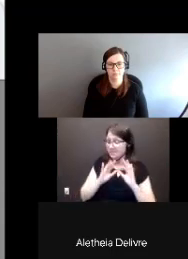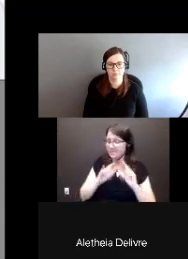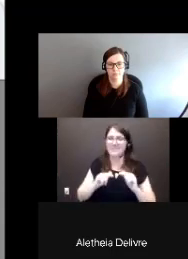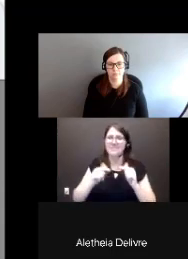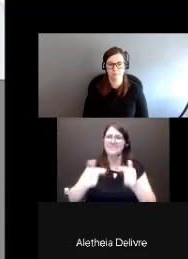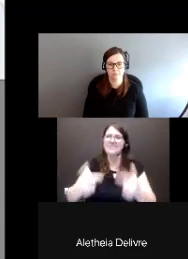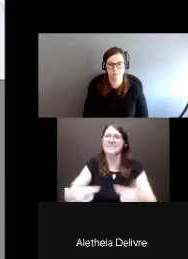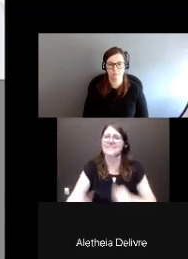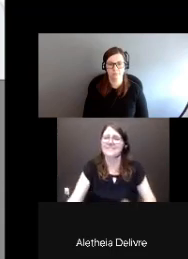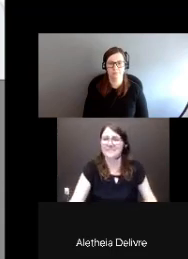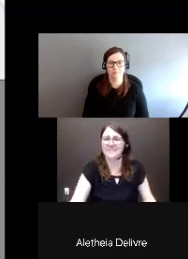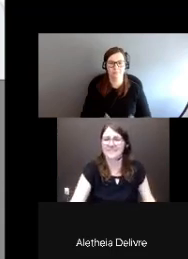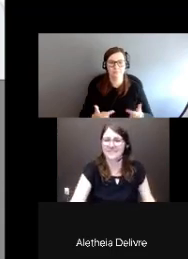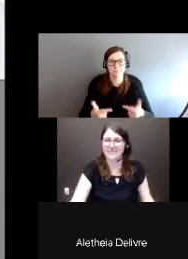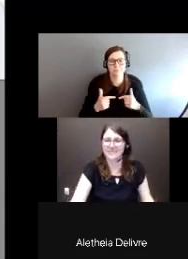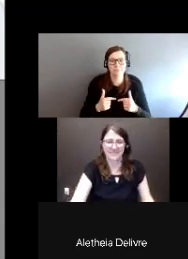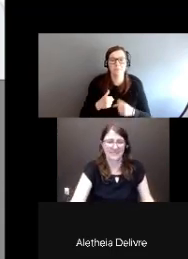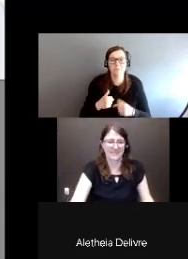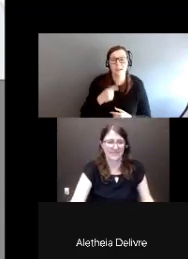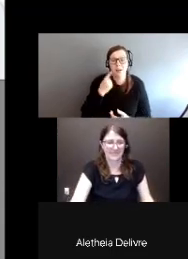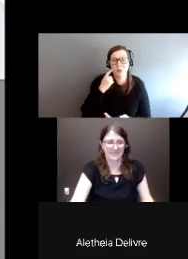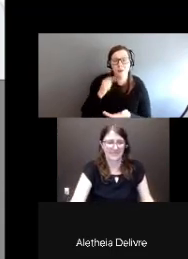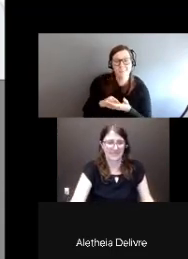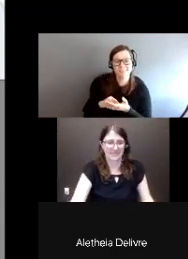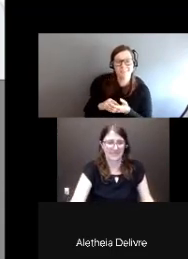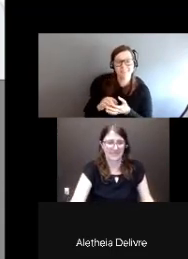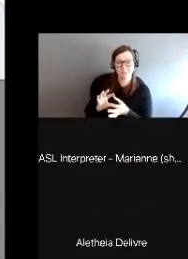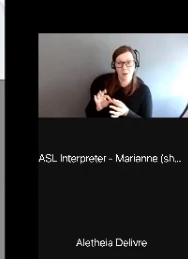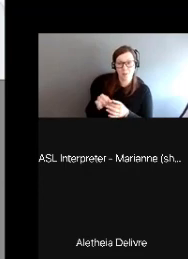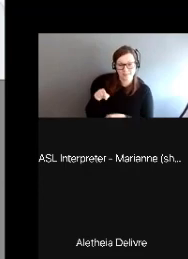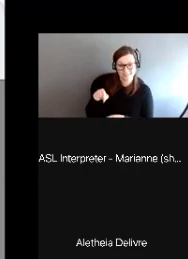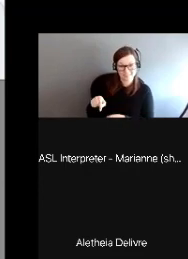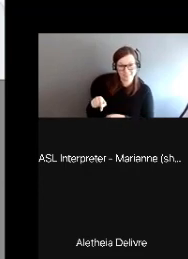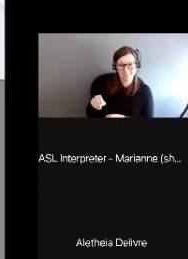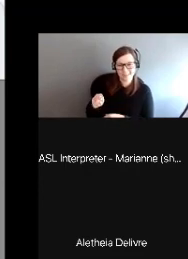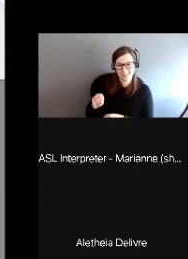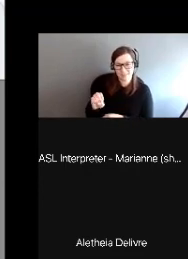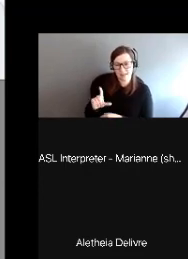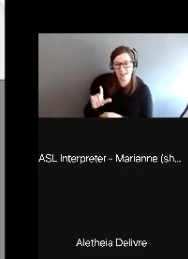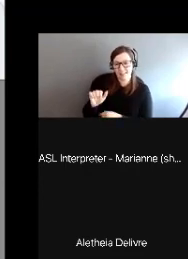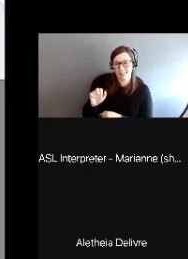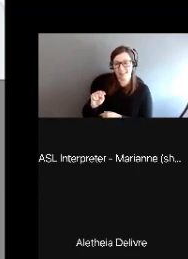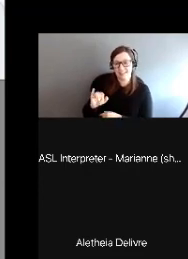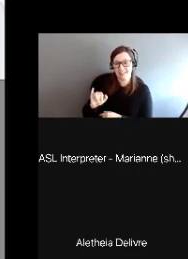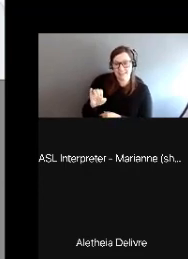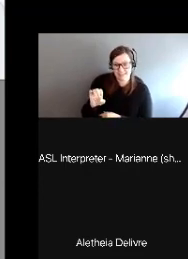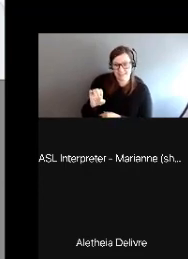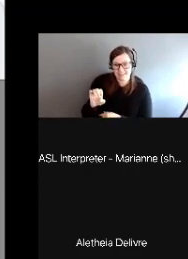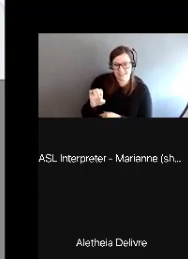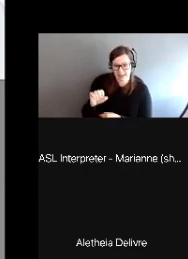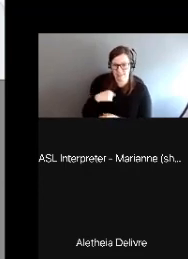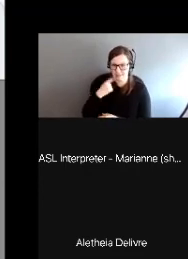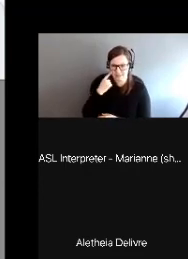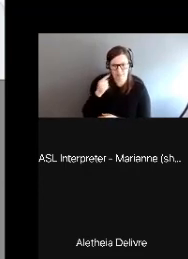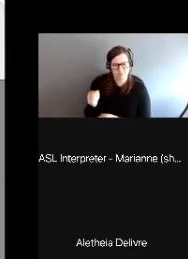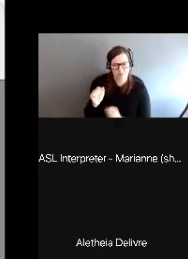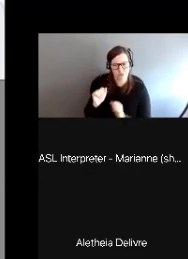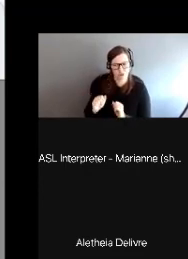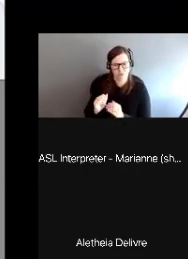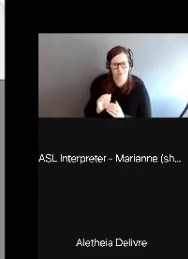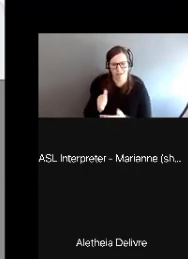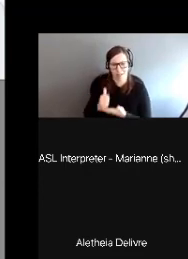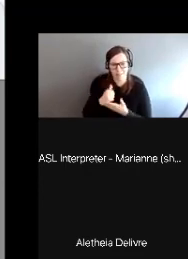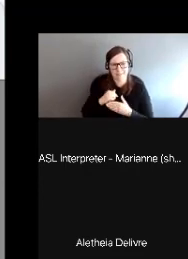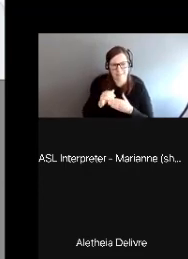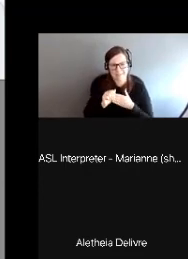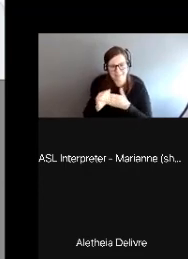lot of the sessions for us. So yeah, yes, get in touch with me by email, Melanie, but I'll keep track of your name.